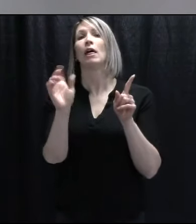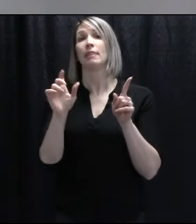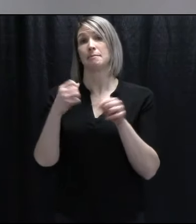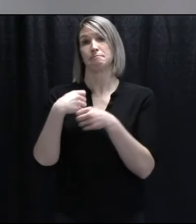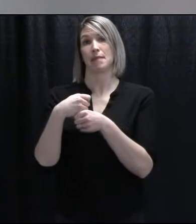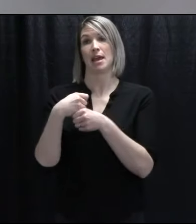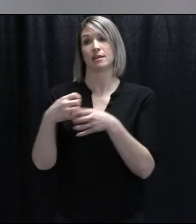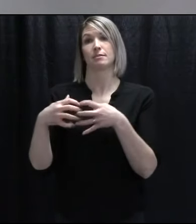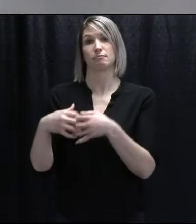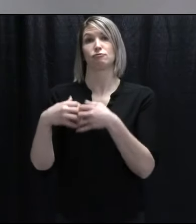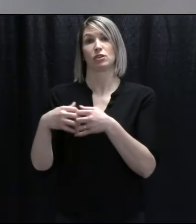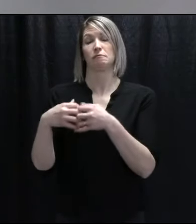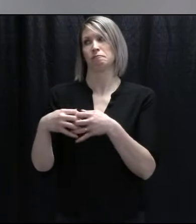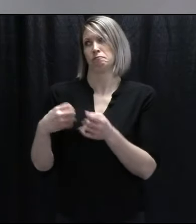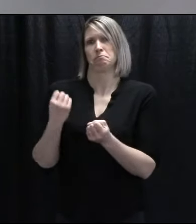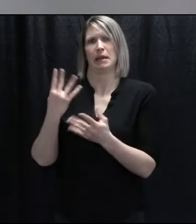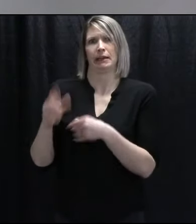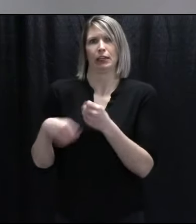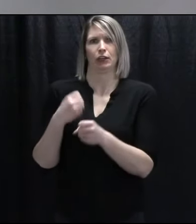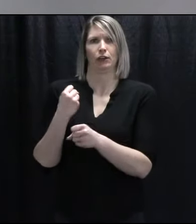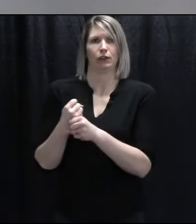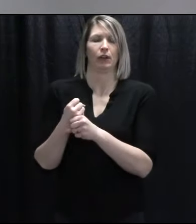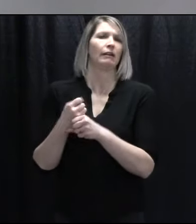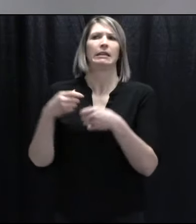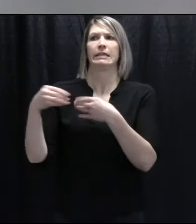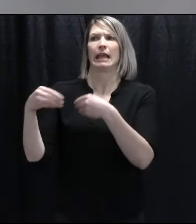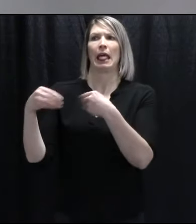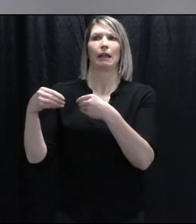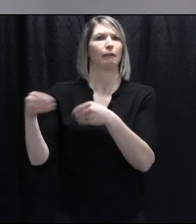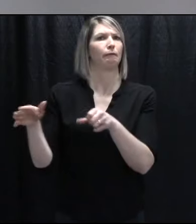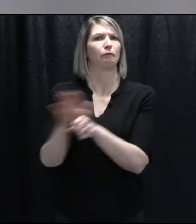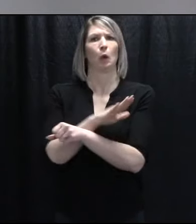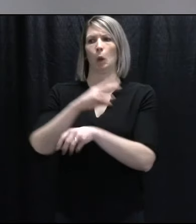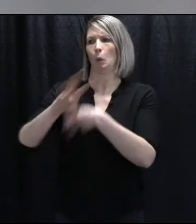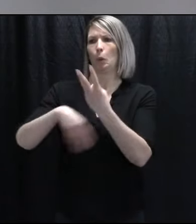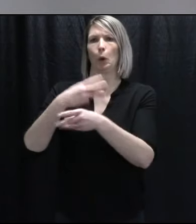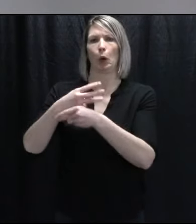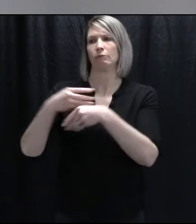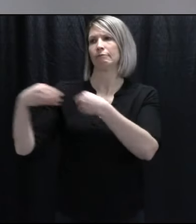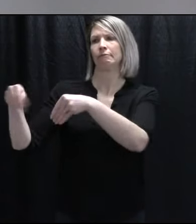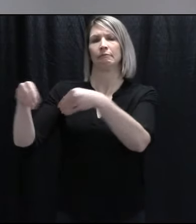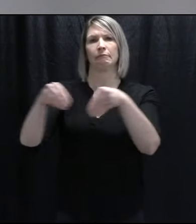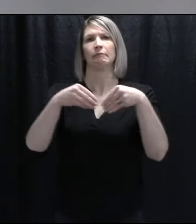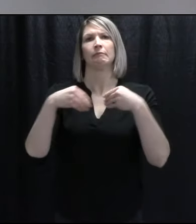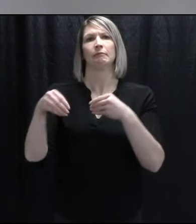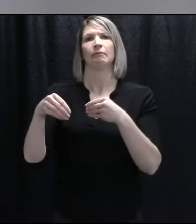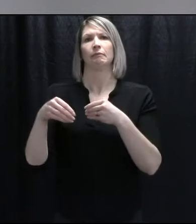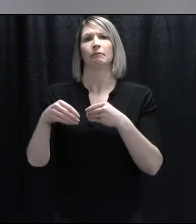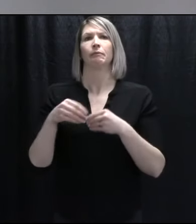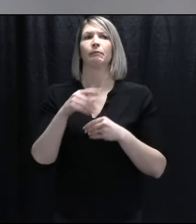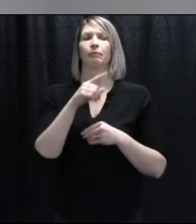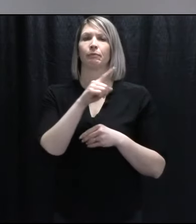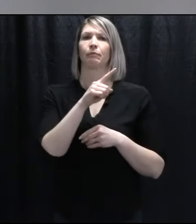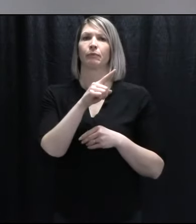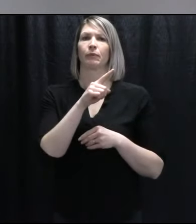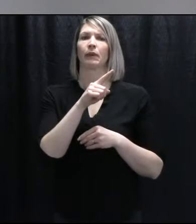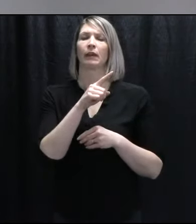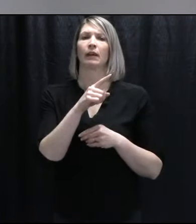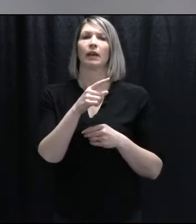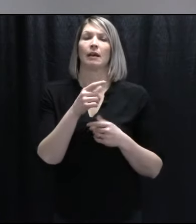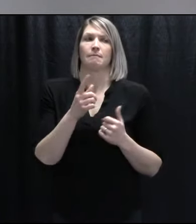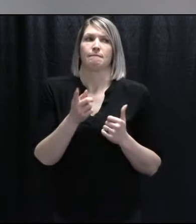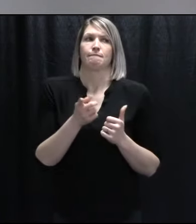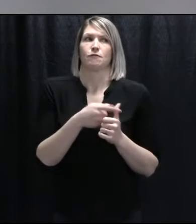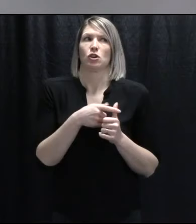years ventilators for the global market. They have agreed to do two things. One is to devote their entire output to the